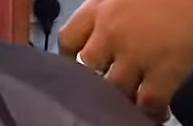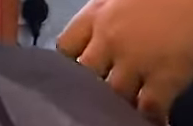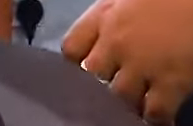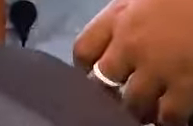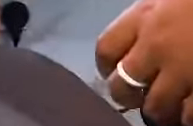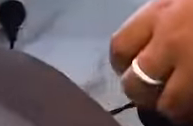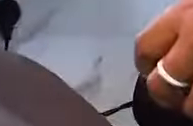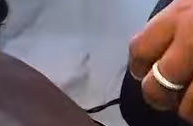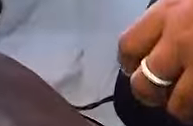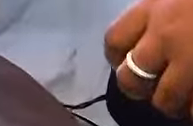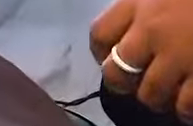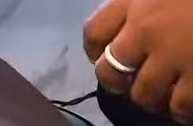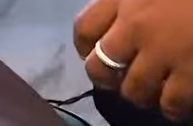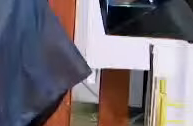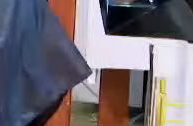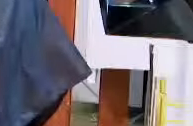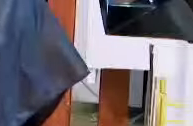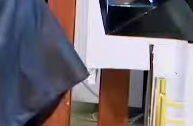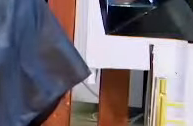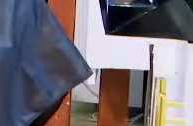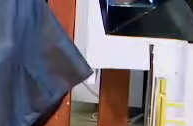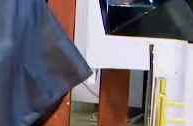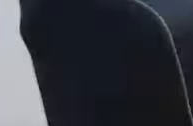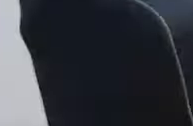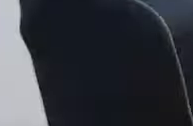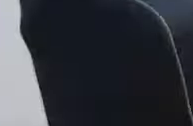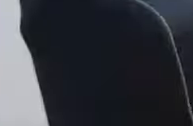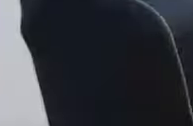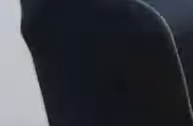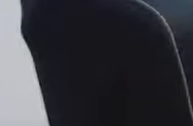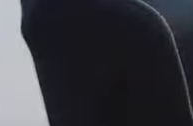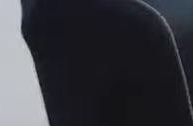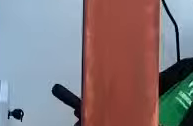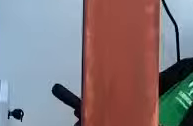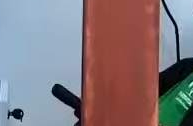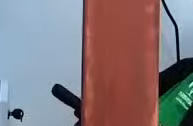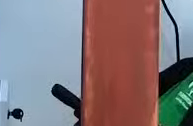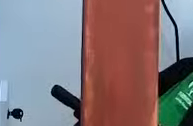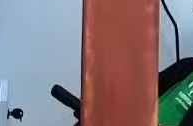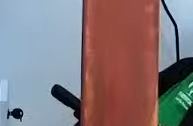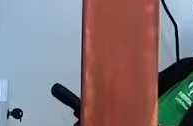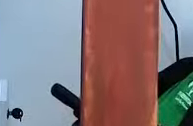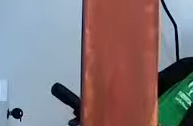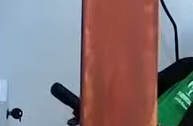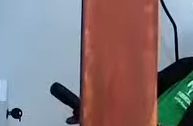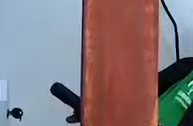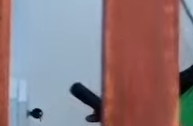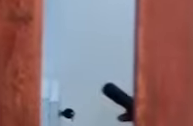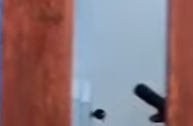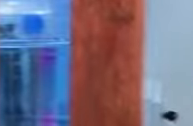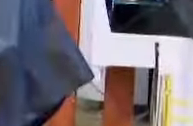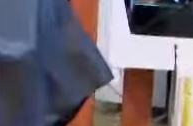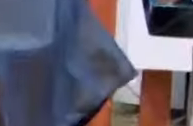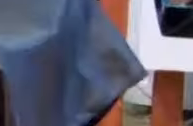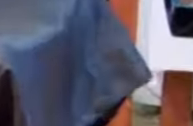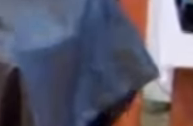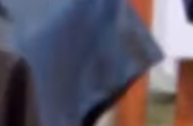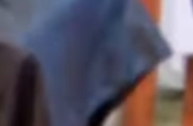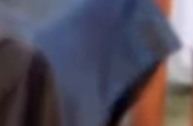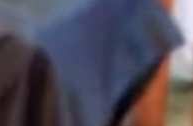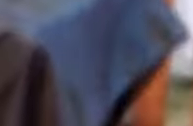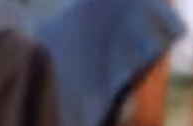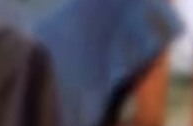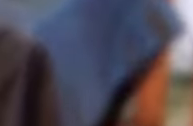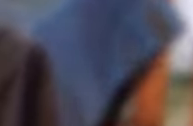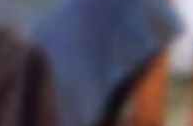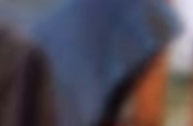Sis, usikose kujipanga mapema. Tutakuwa wazee wa maana. Hebu nionyesheni kuwa mzee wa maana. Ensure you save and